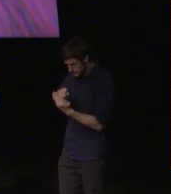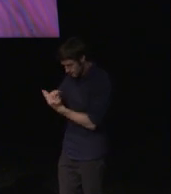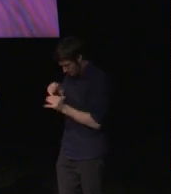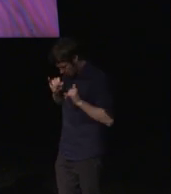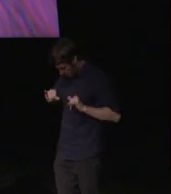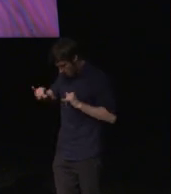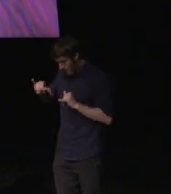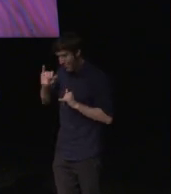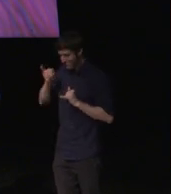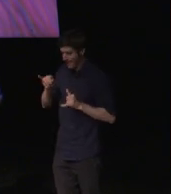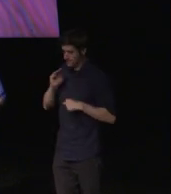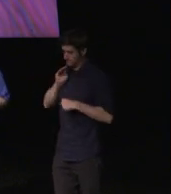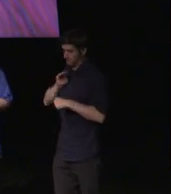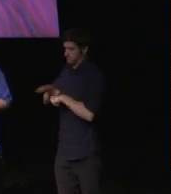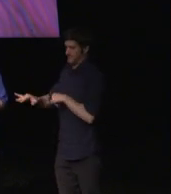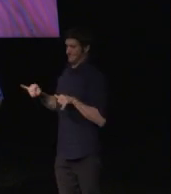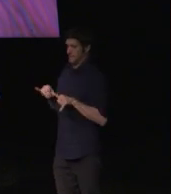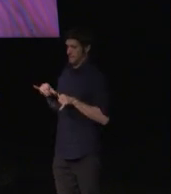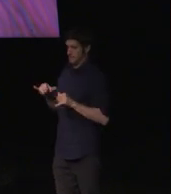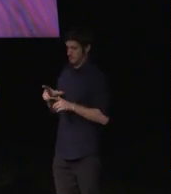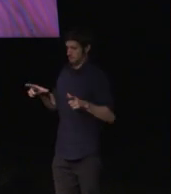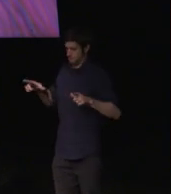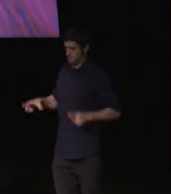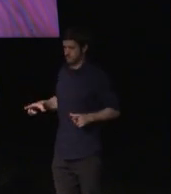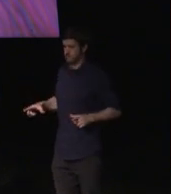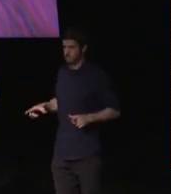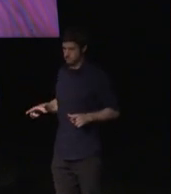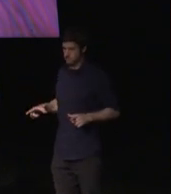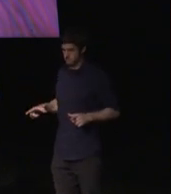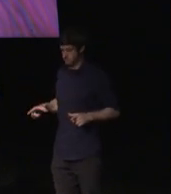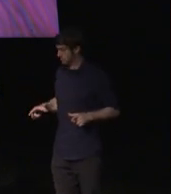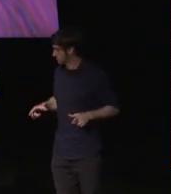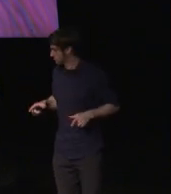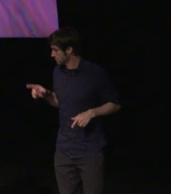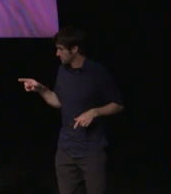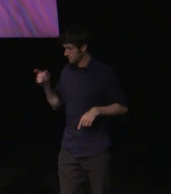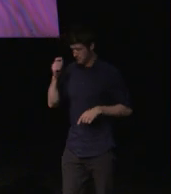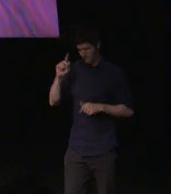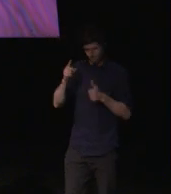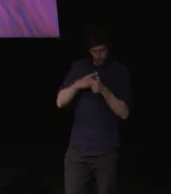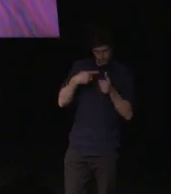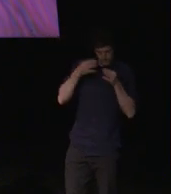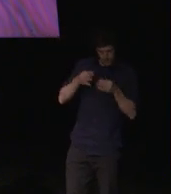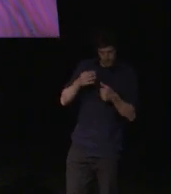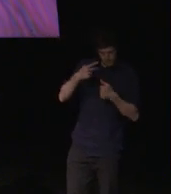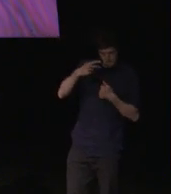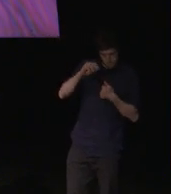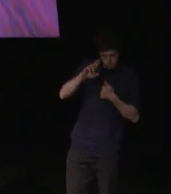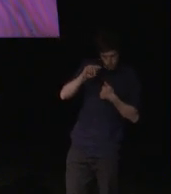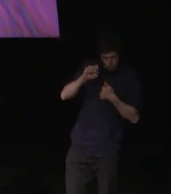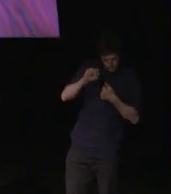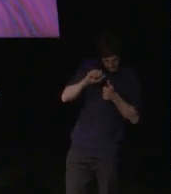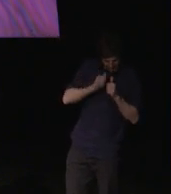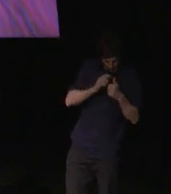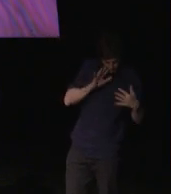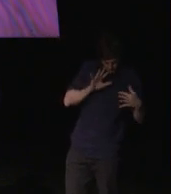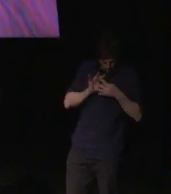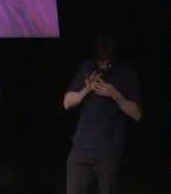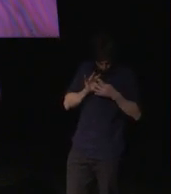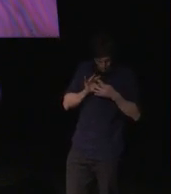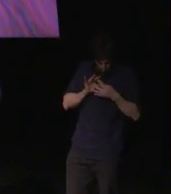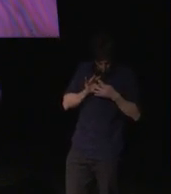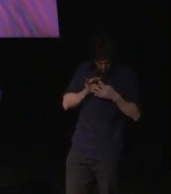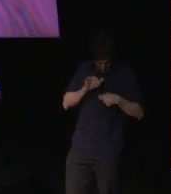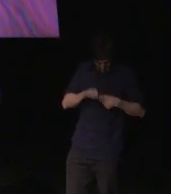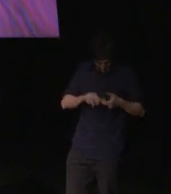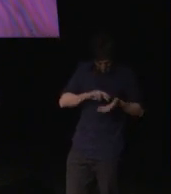device. That's genuinely where we started from. The ports and the way that people kind of would attach them to them basically meant